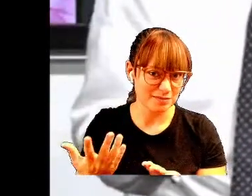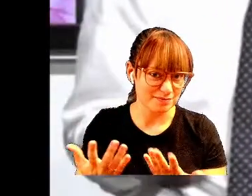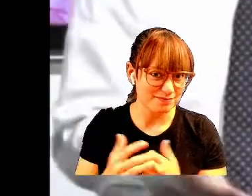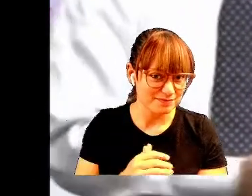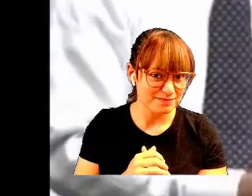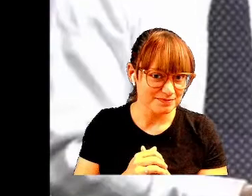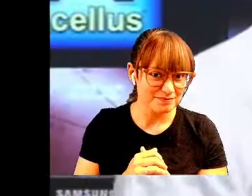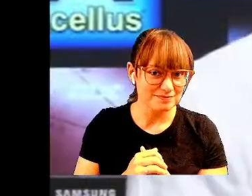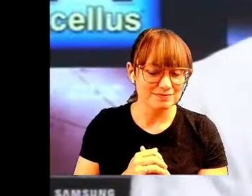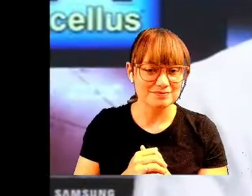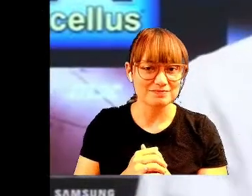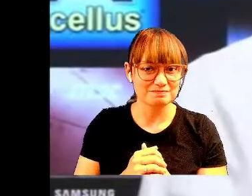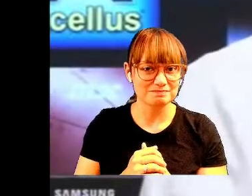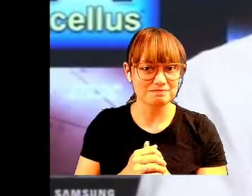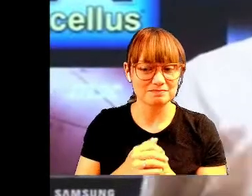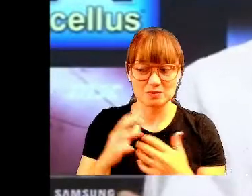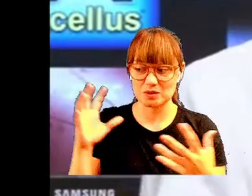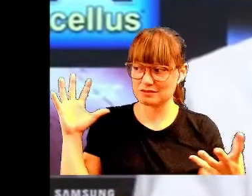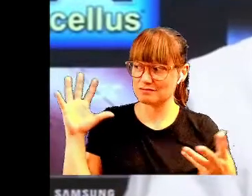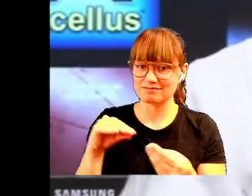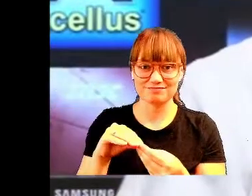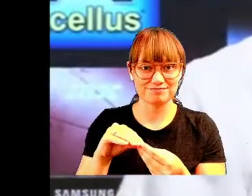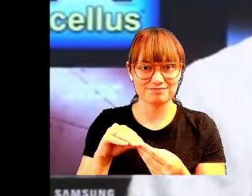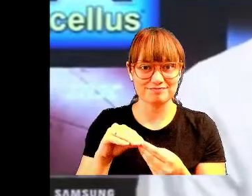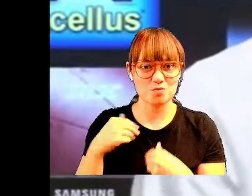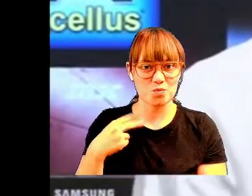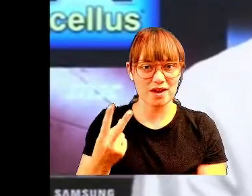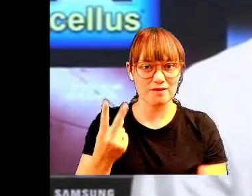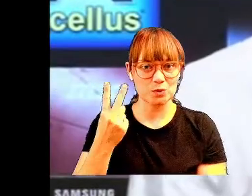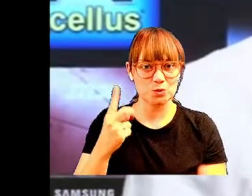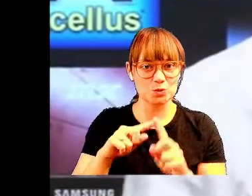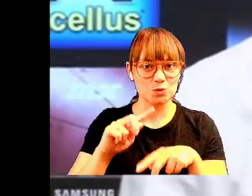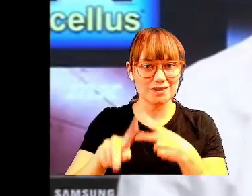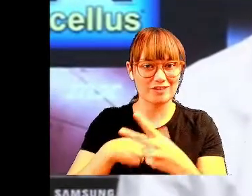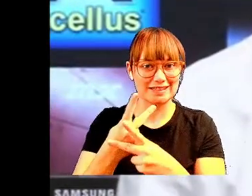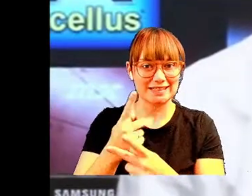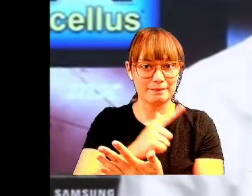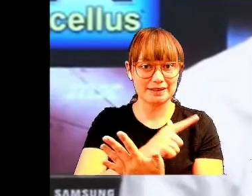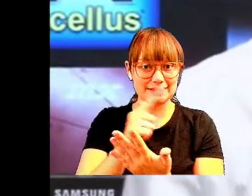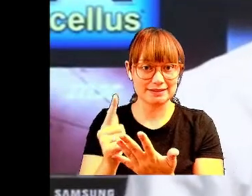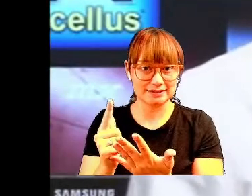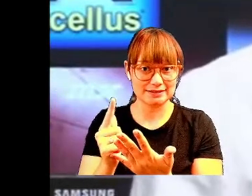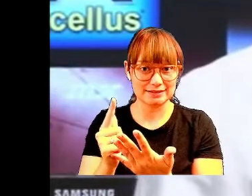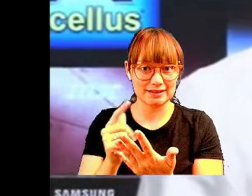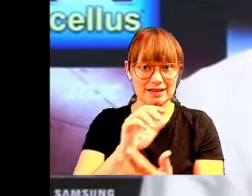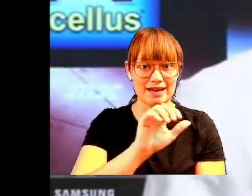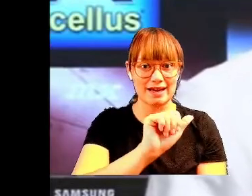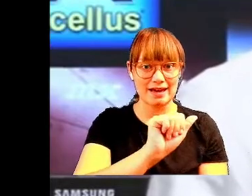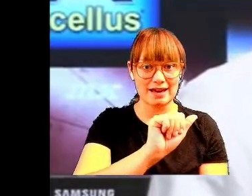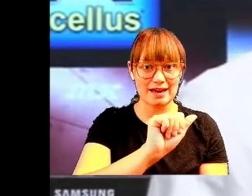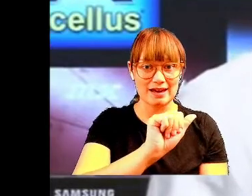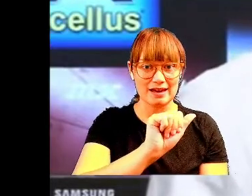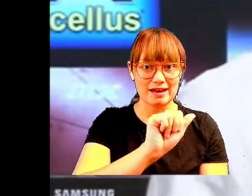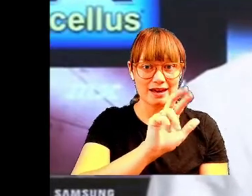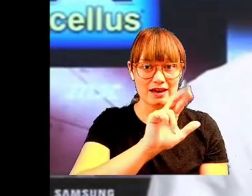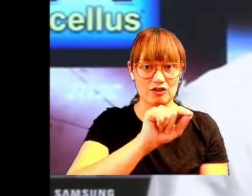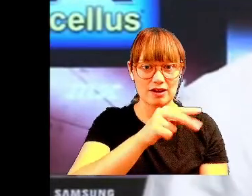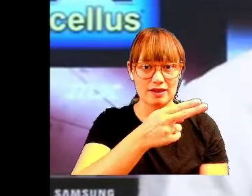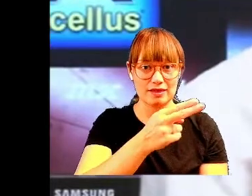To summarize, there are two types of sequences. Arithmetic uses addition and